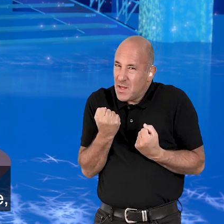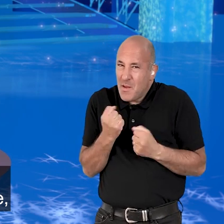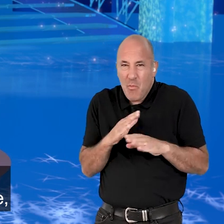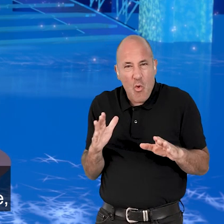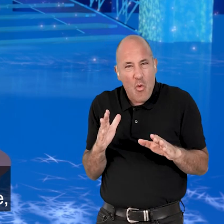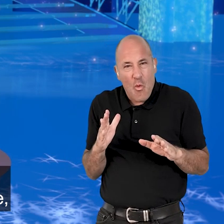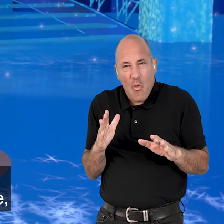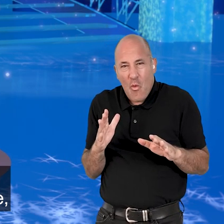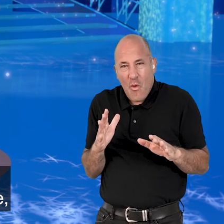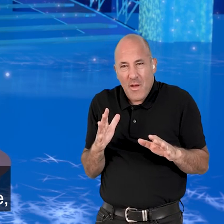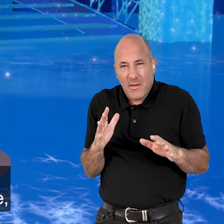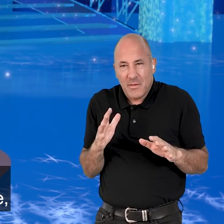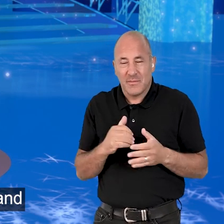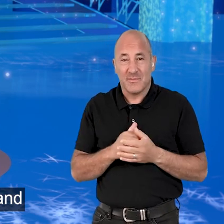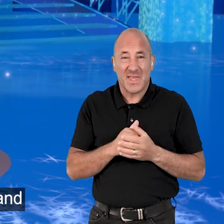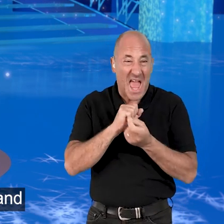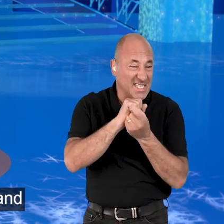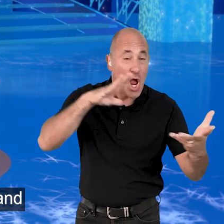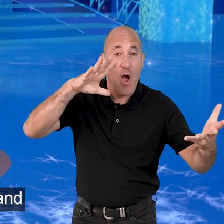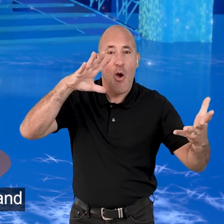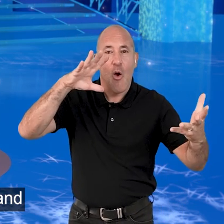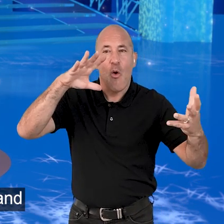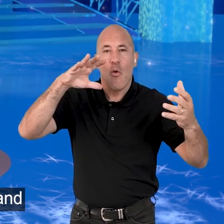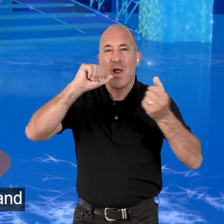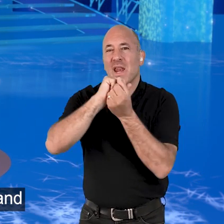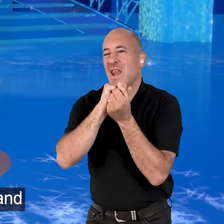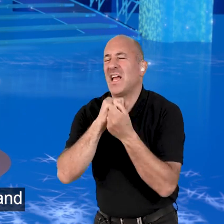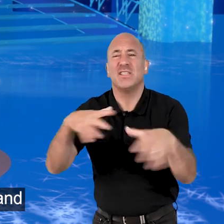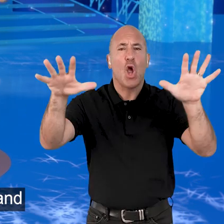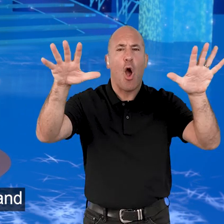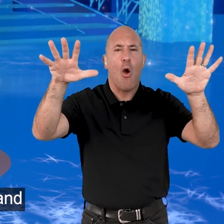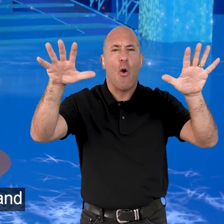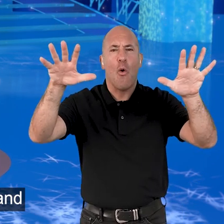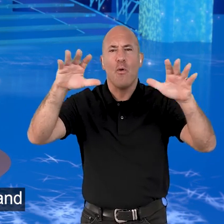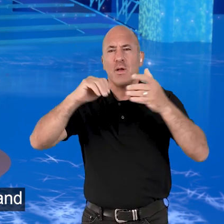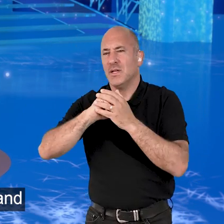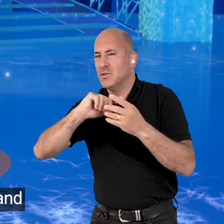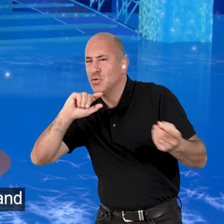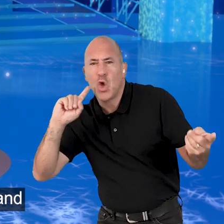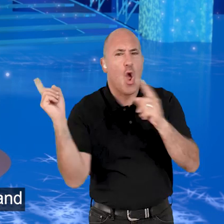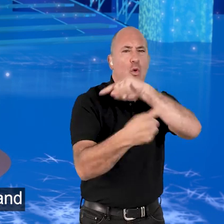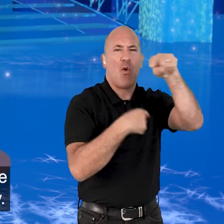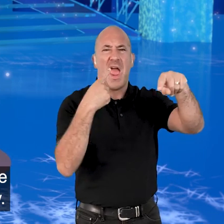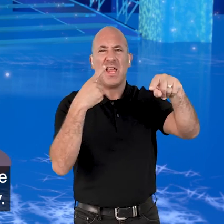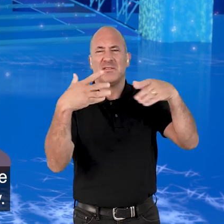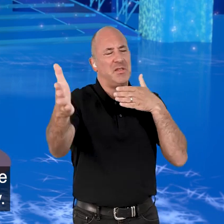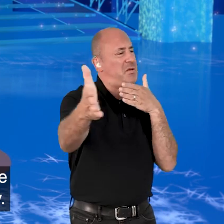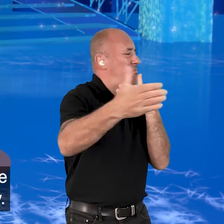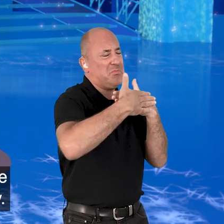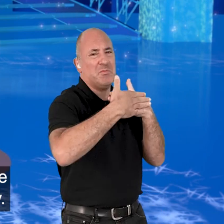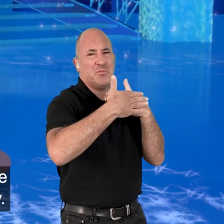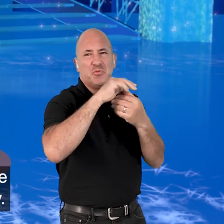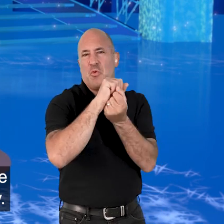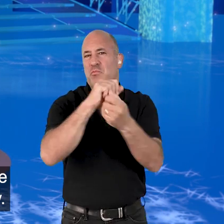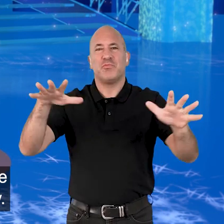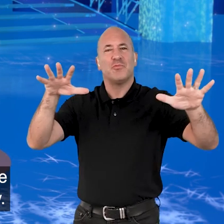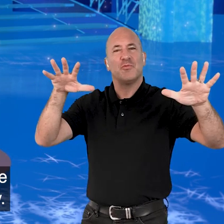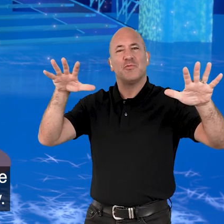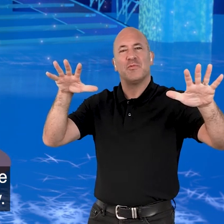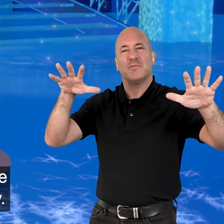back anymore. Let it go, let it go. Turn away and slam